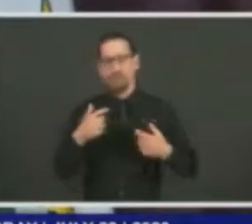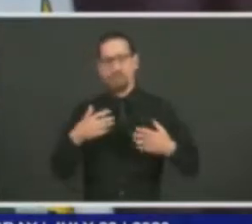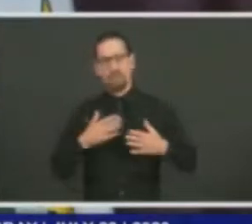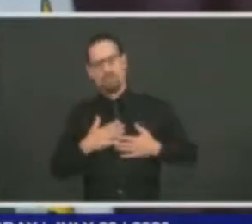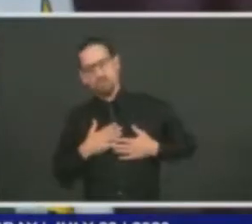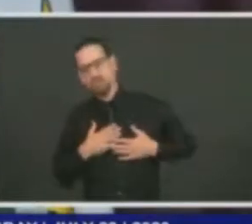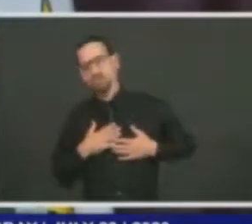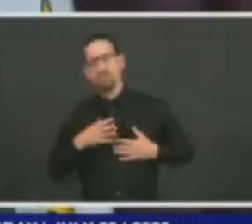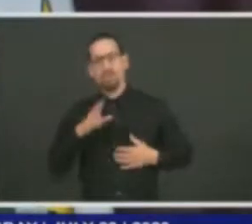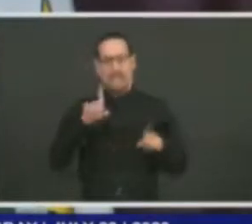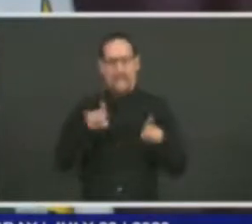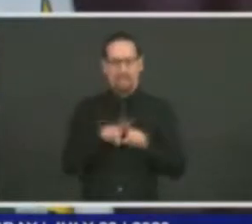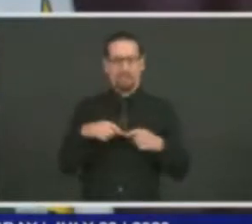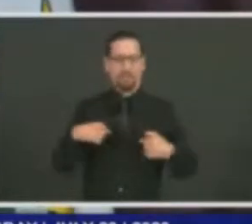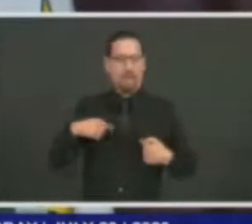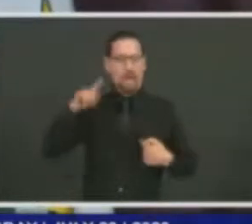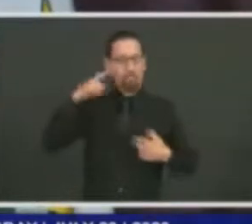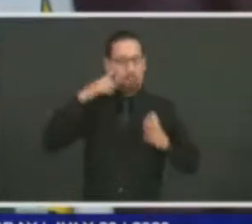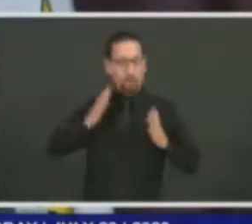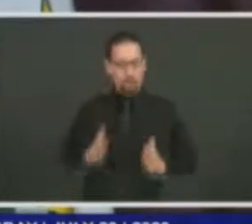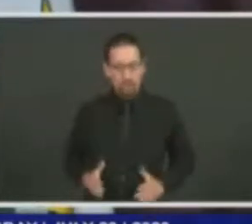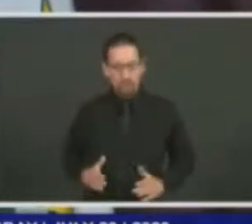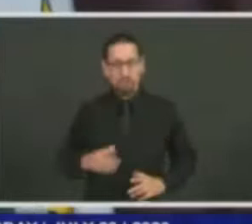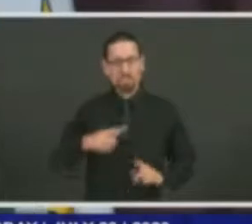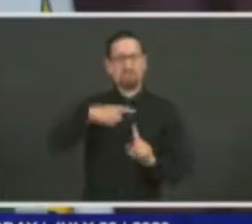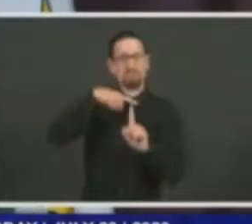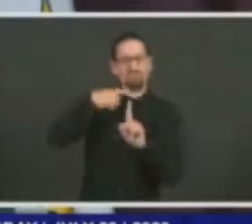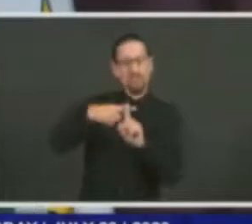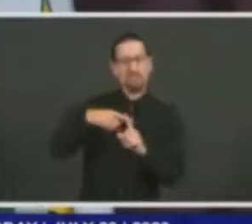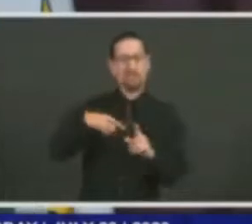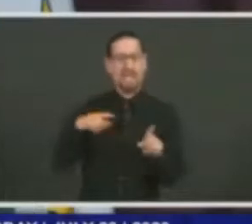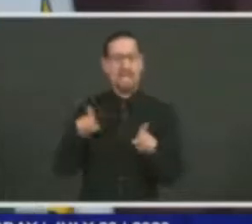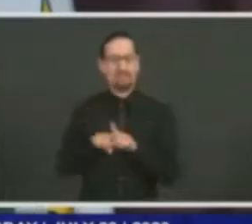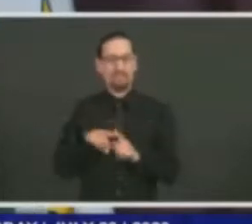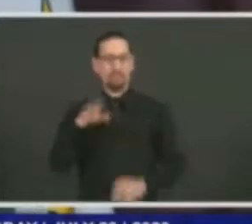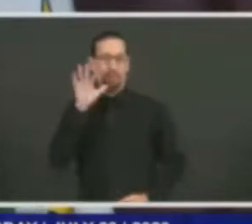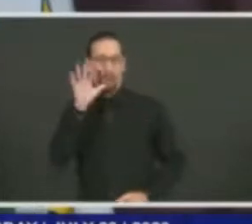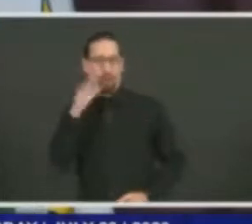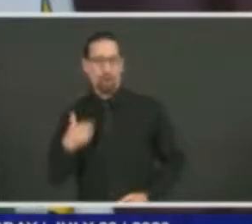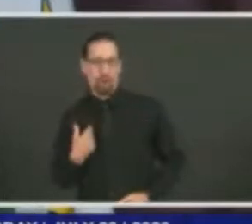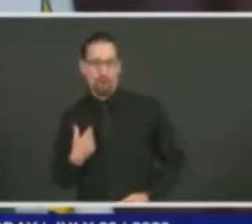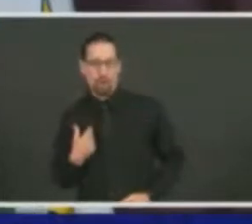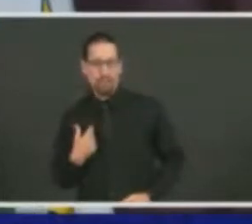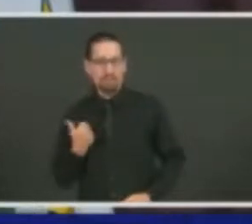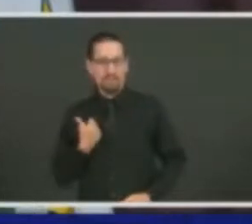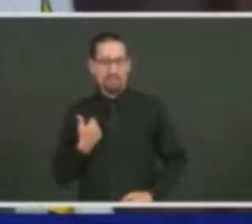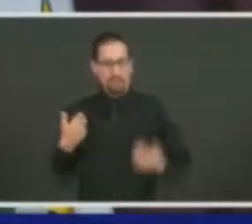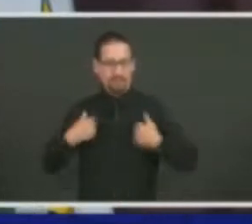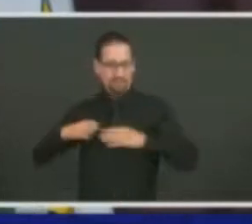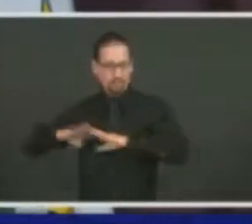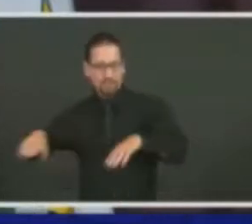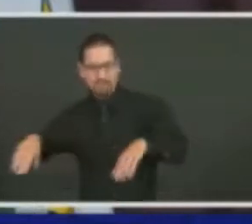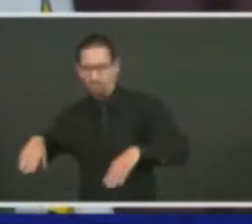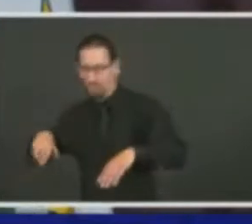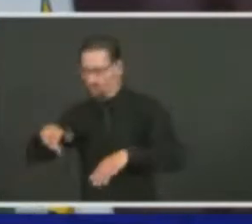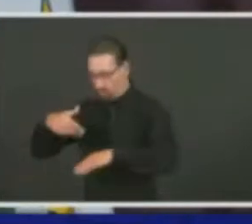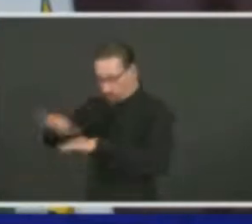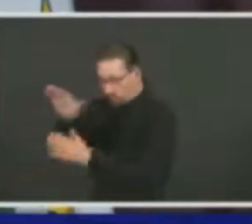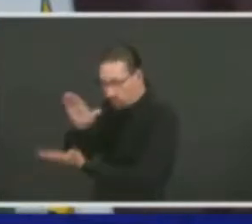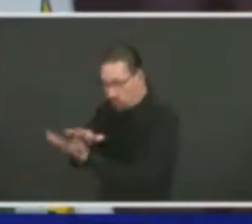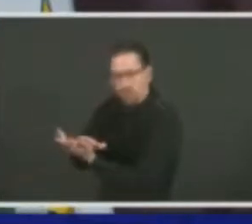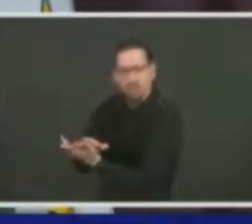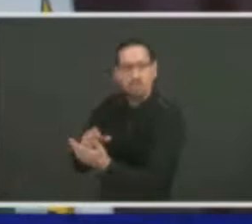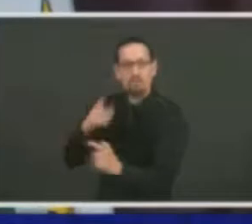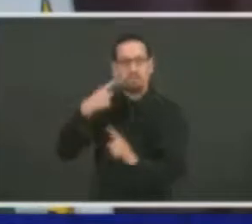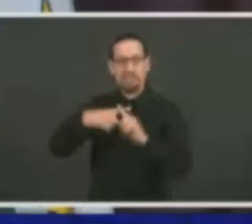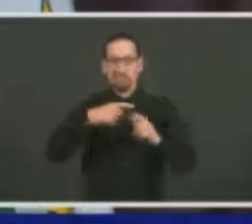as a mother. You know, there's not a mom or dad out there who's not a little worried. Is it going to be safe? What does a mom want to do or a dad